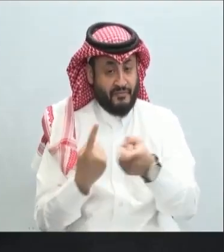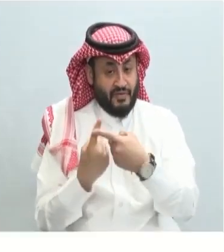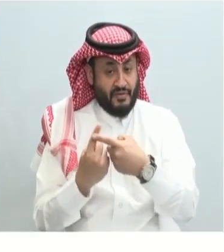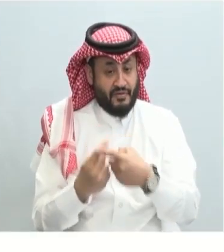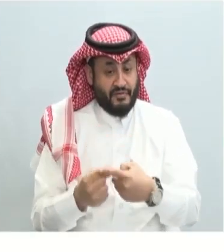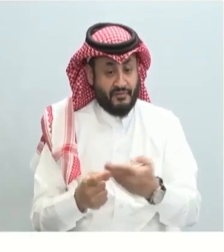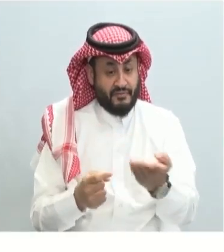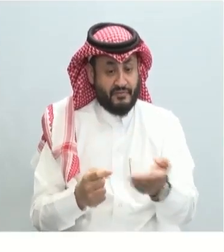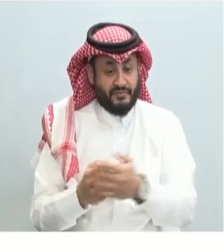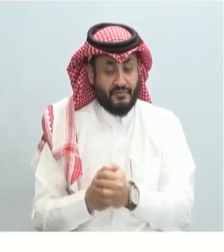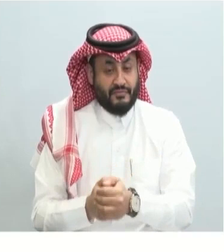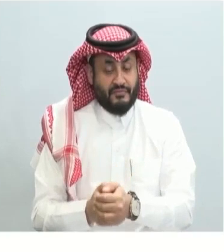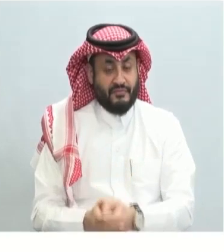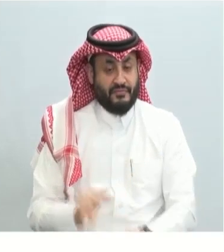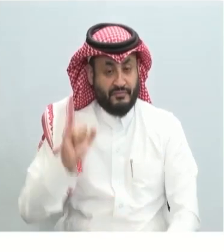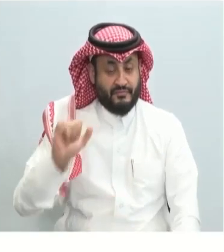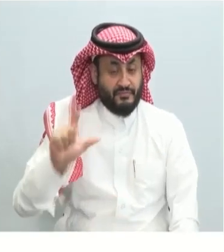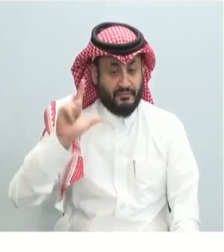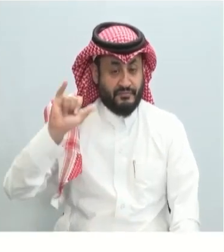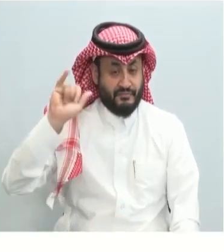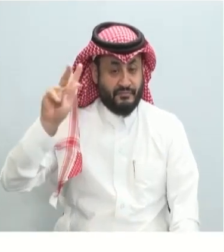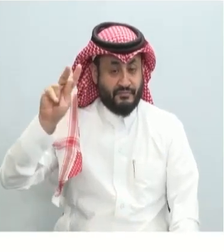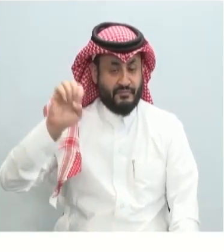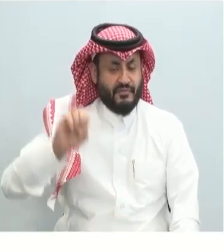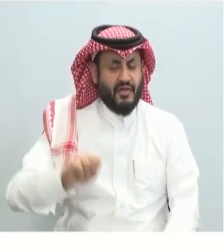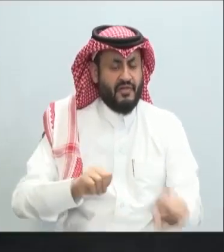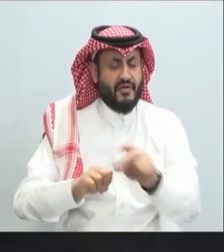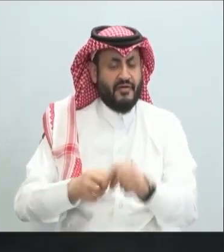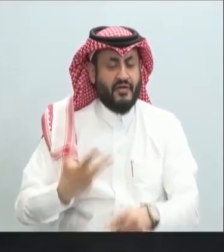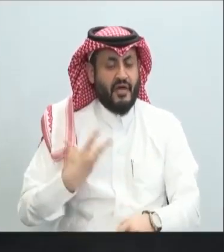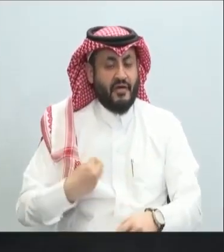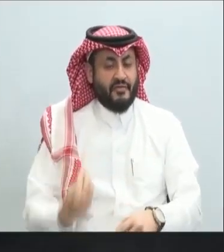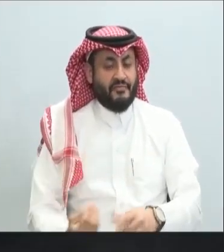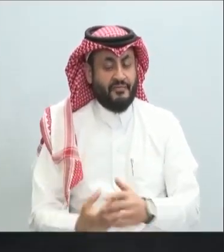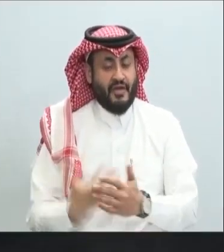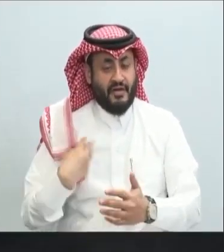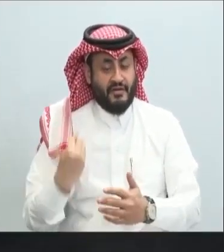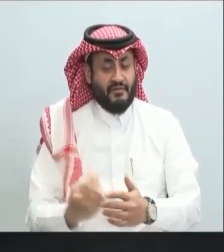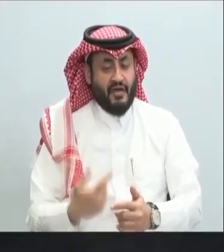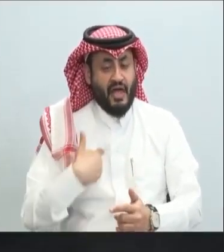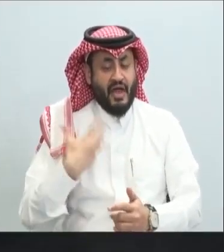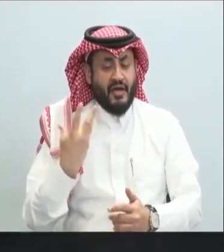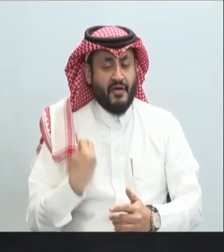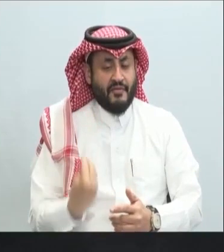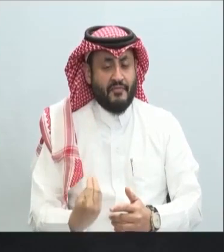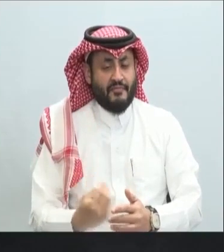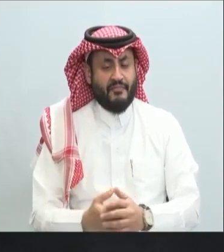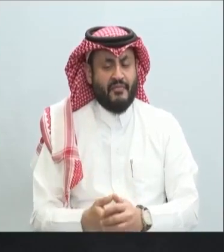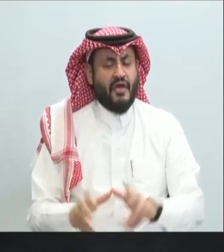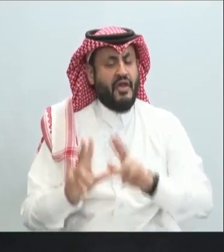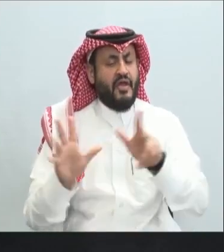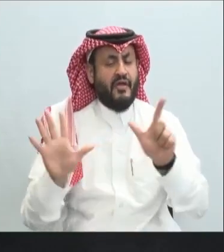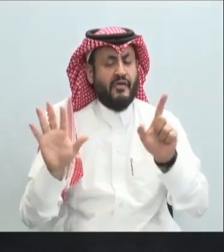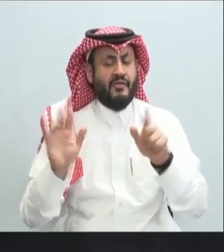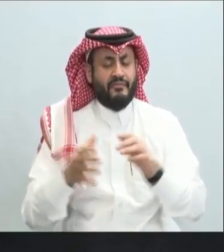with I like. For example, I like Friday. I